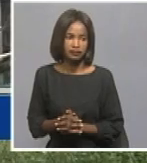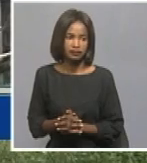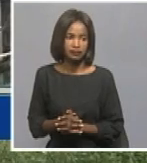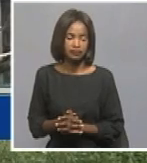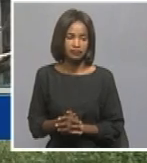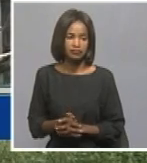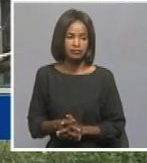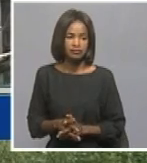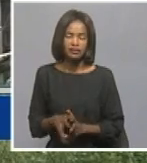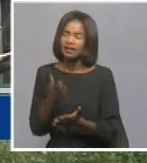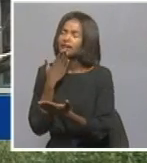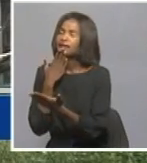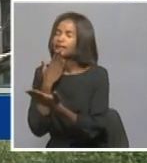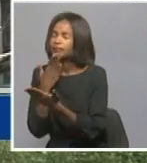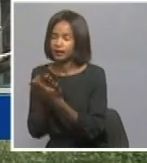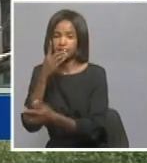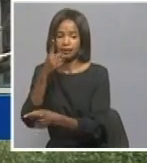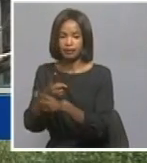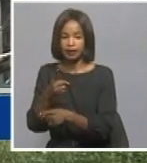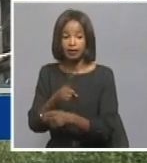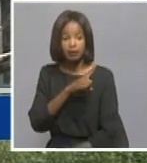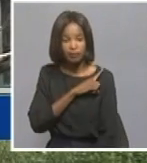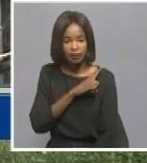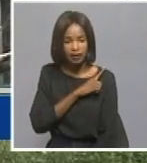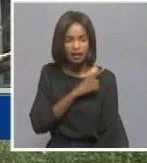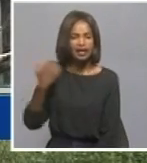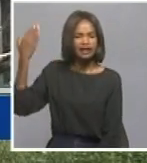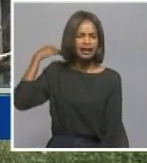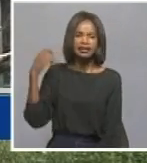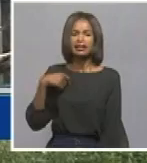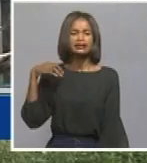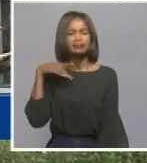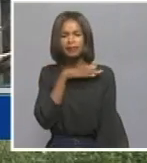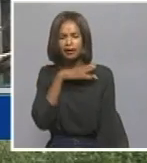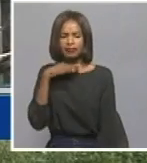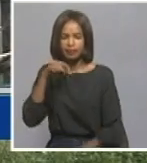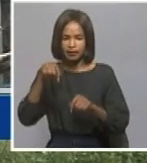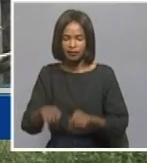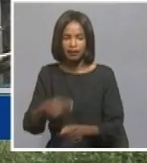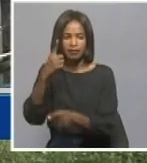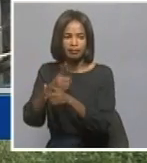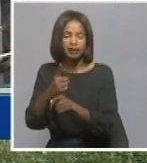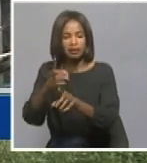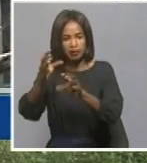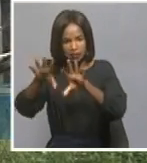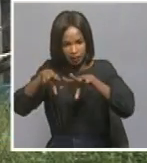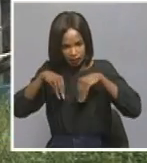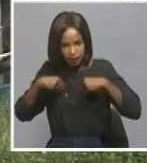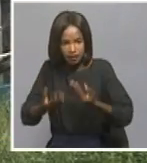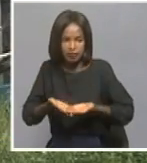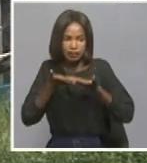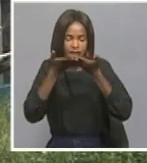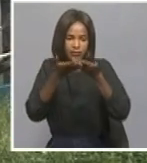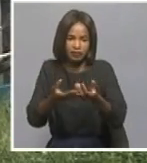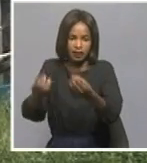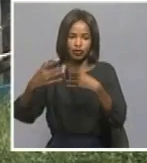I am tendering my appreciation to the government for listening to the plight of us living on the island of Impalila and rescuing